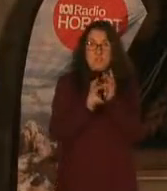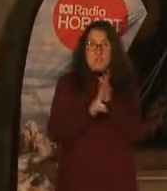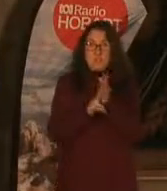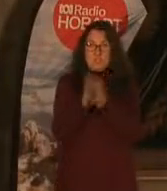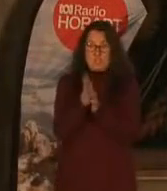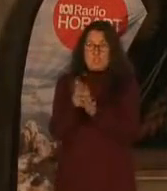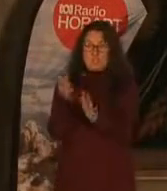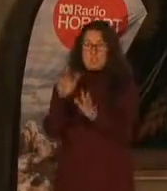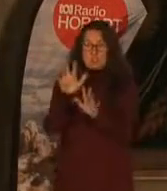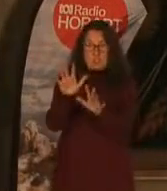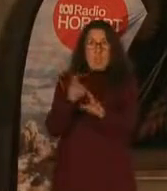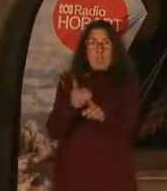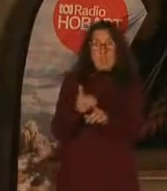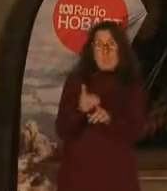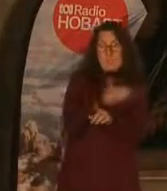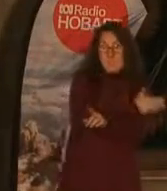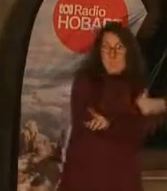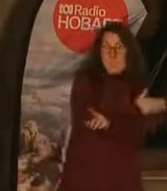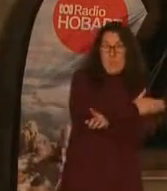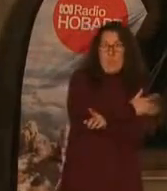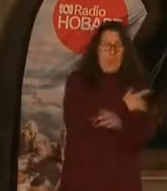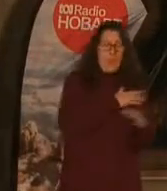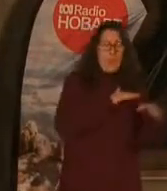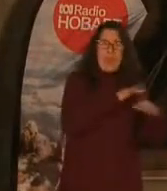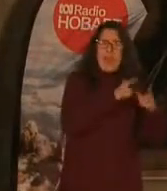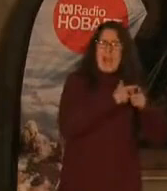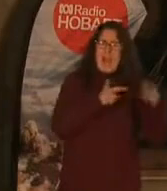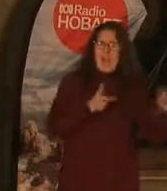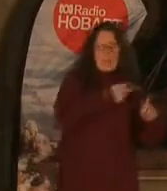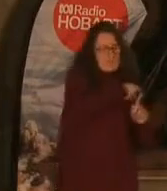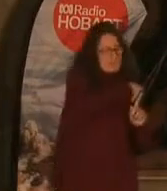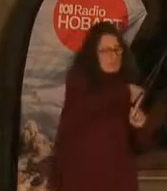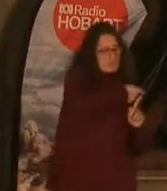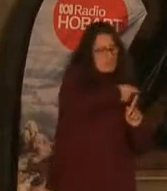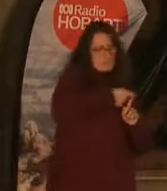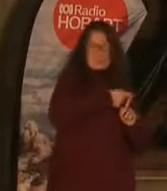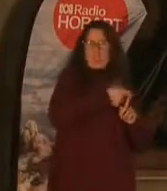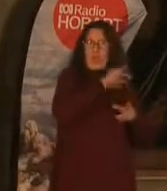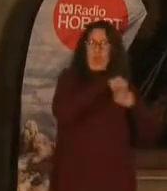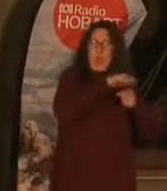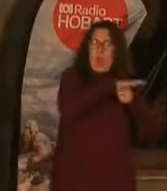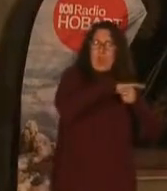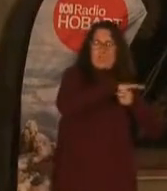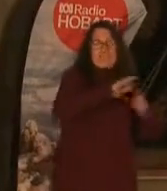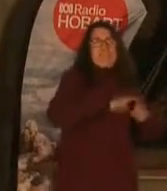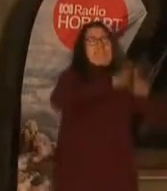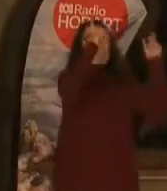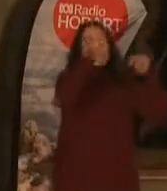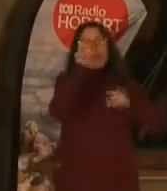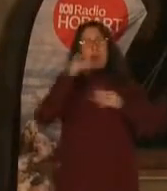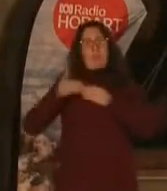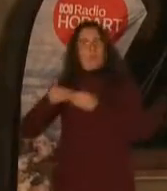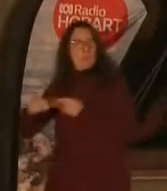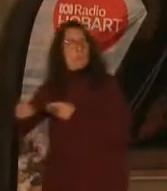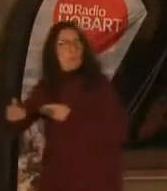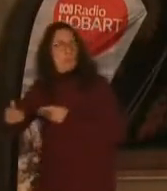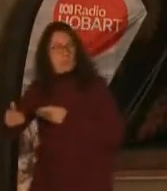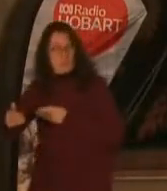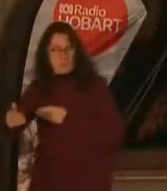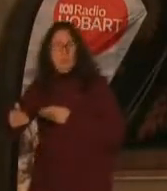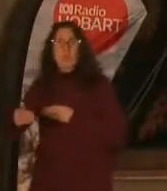were different. So the context now, you know, we find ourselves wanting to say